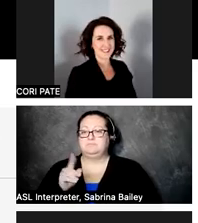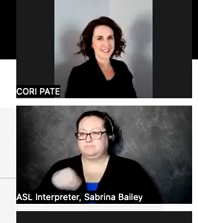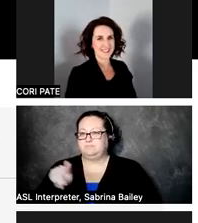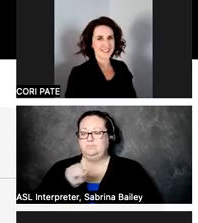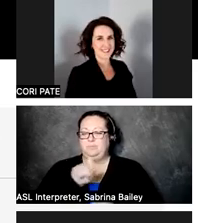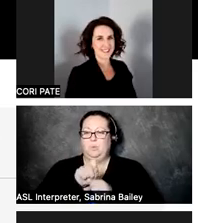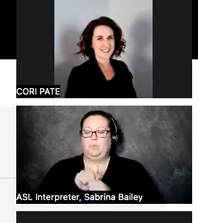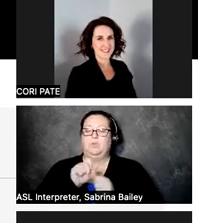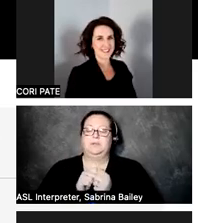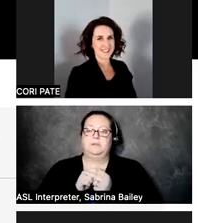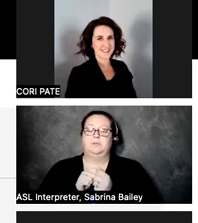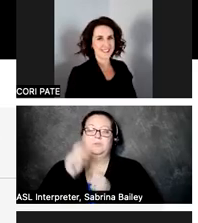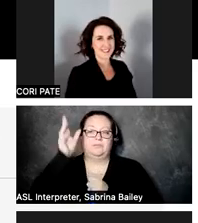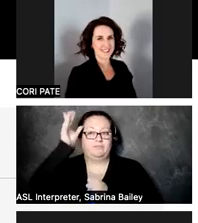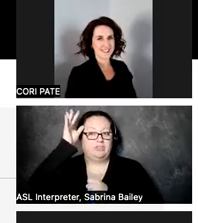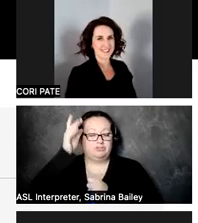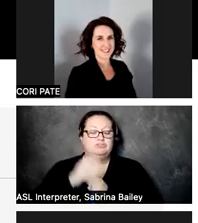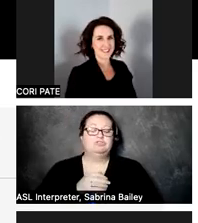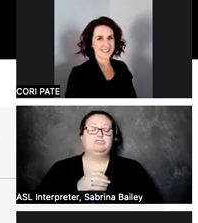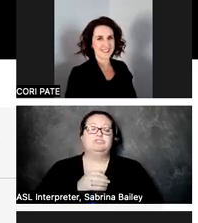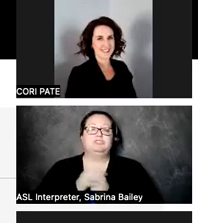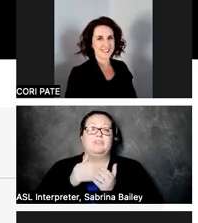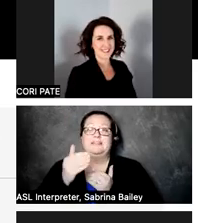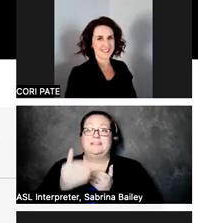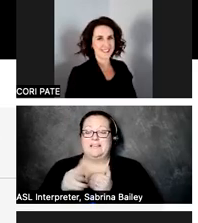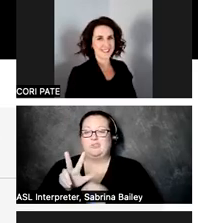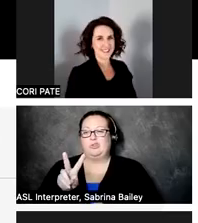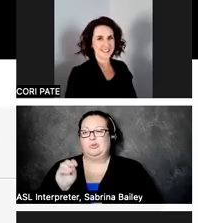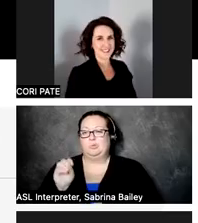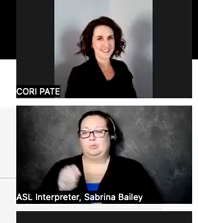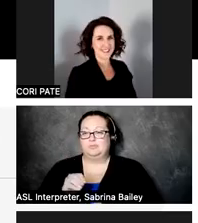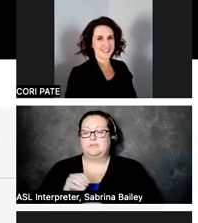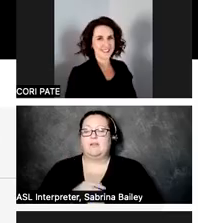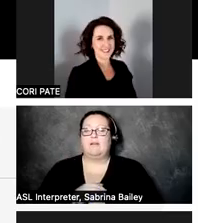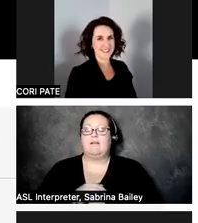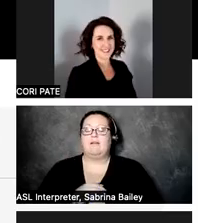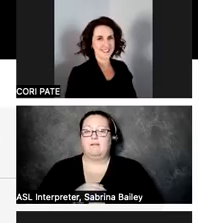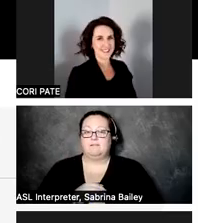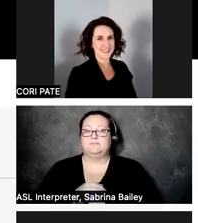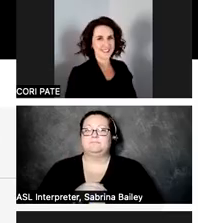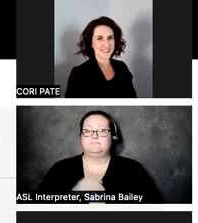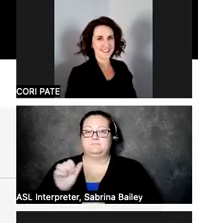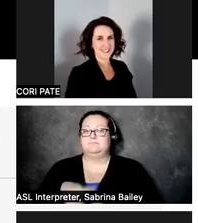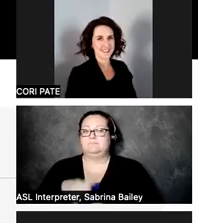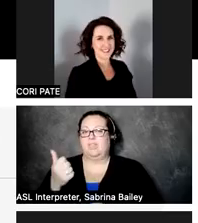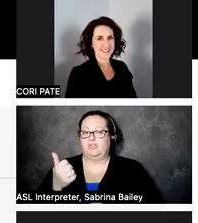working with father. And the next one, 32% is other